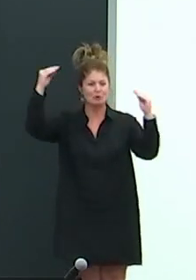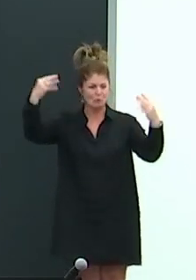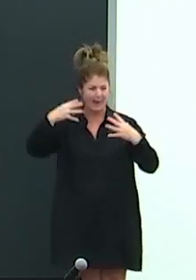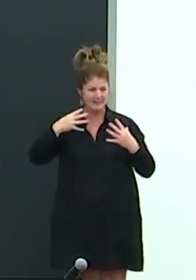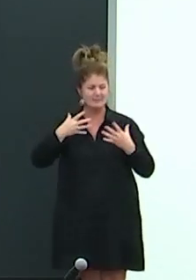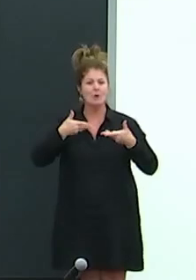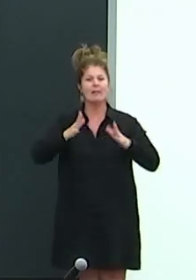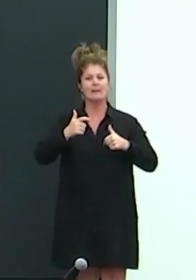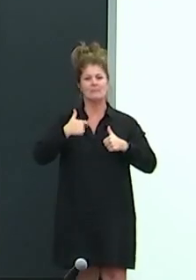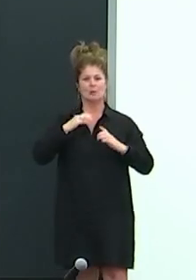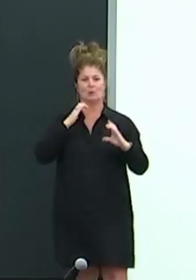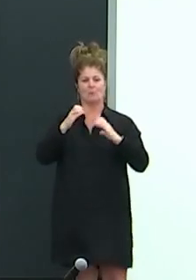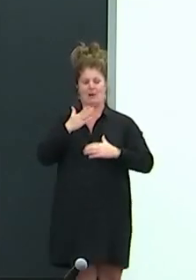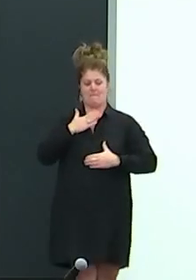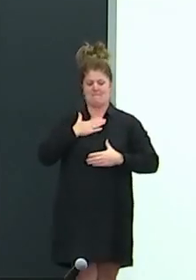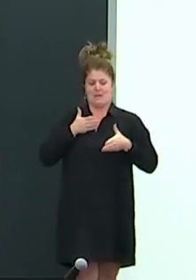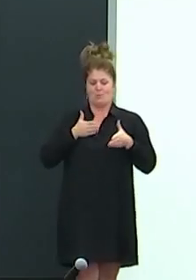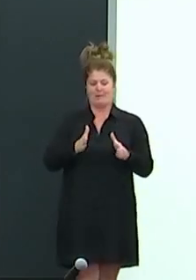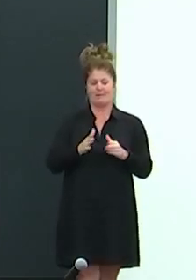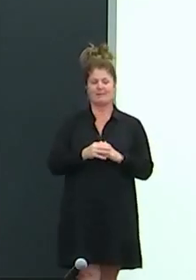to communicate the way that they do,